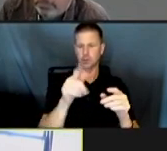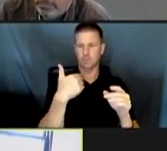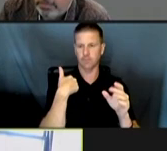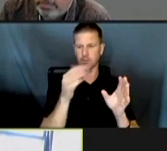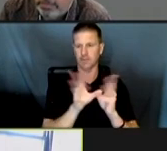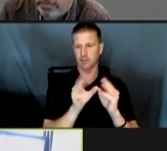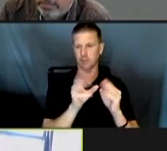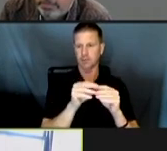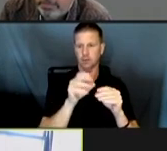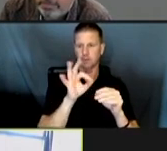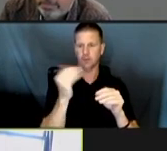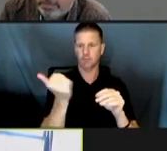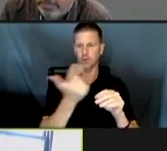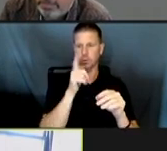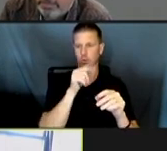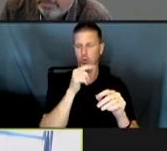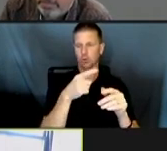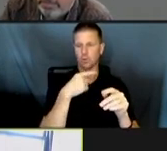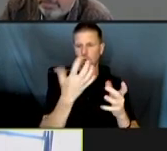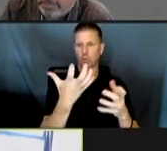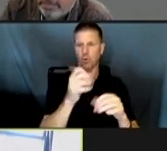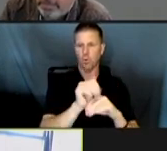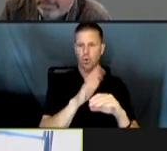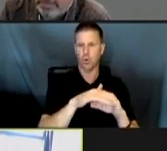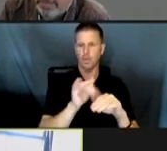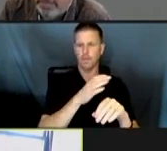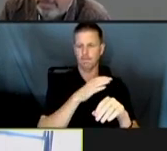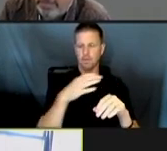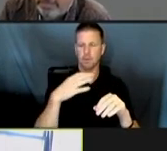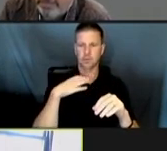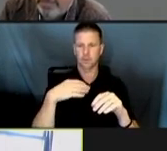have the meeting of everybody who said they want to work on that committee, and we'll